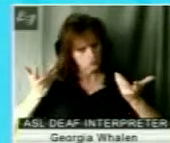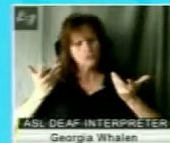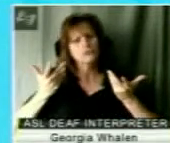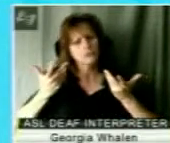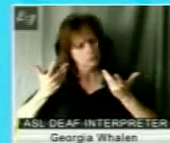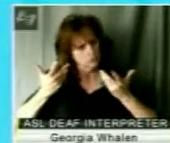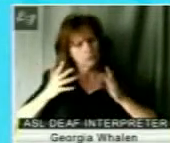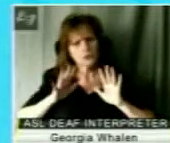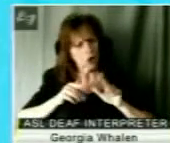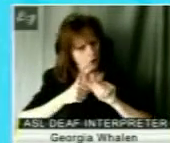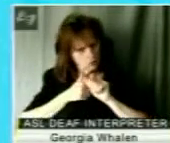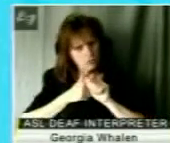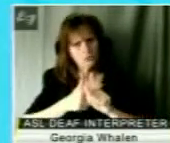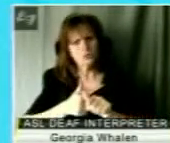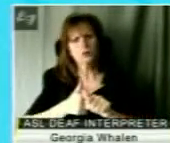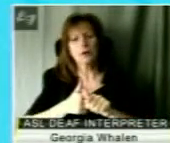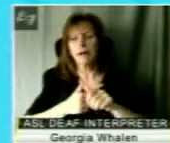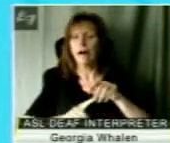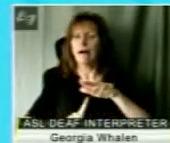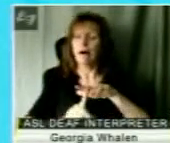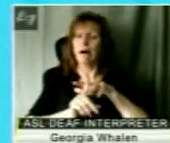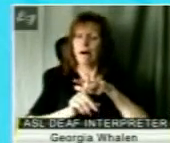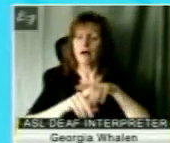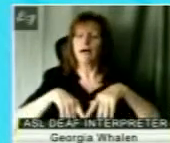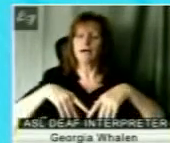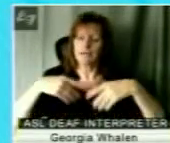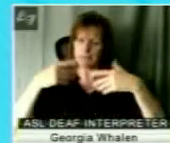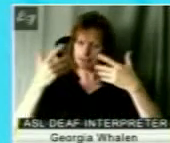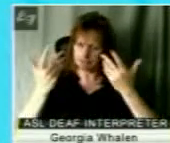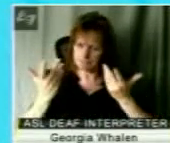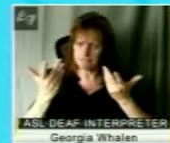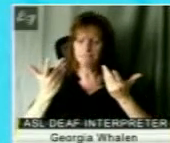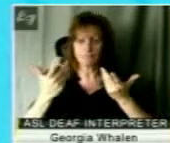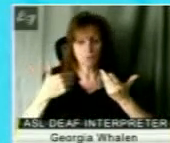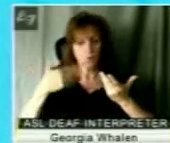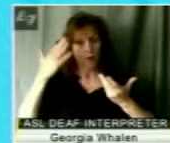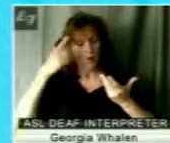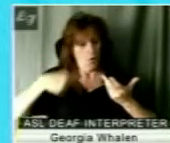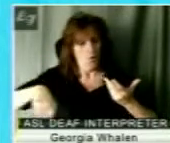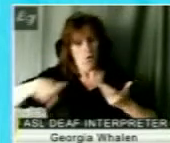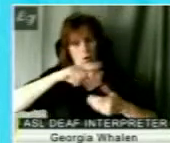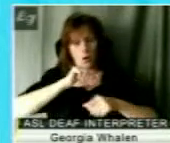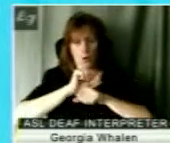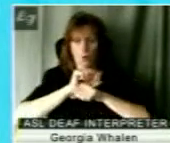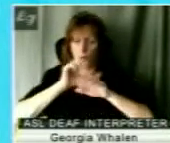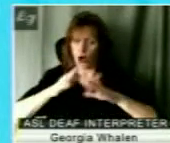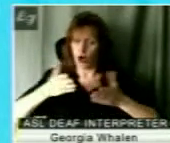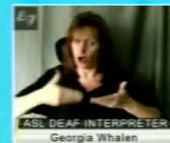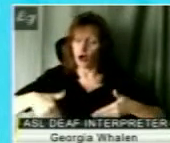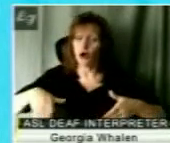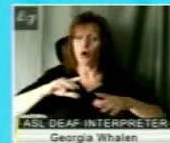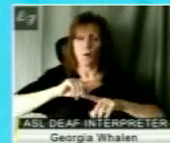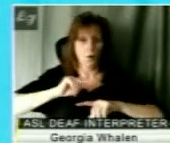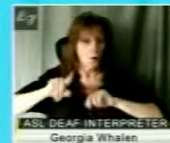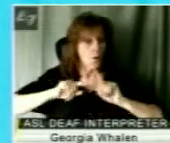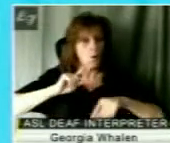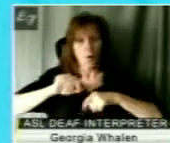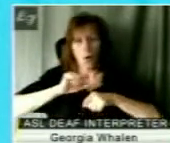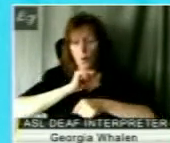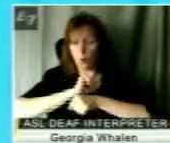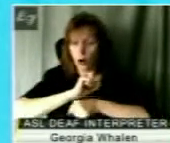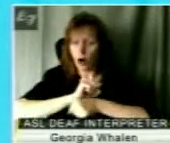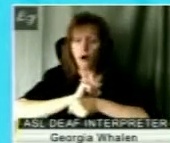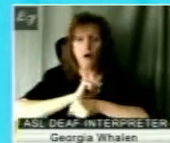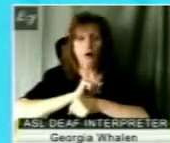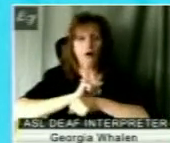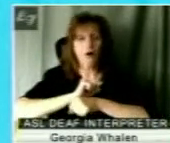advice. And when you look at how our essential workers in the workplaces that you've been naming are very much those that are supporting the community through groceries